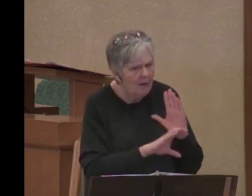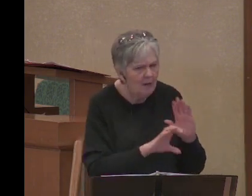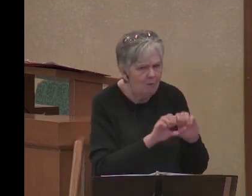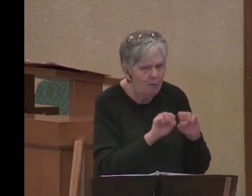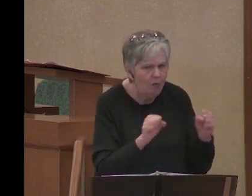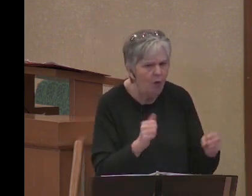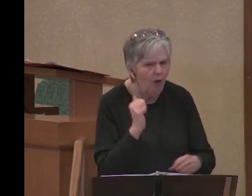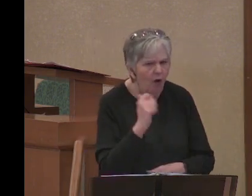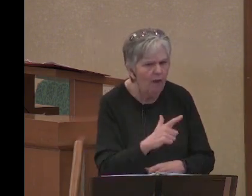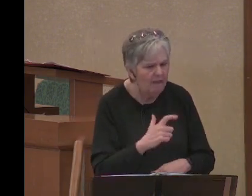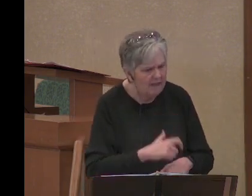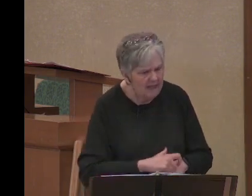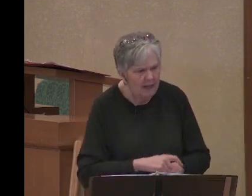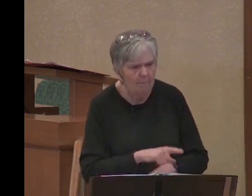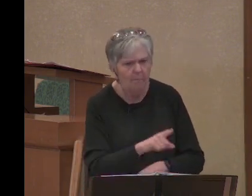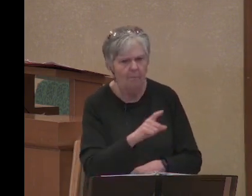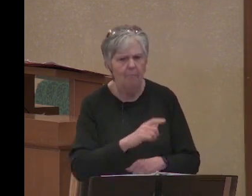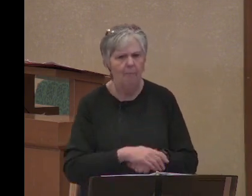all the time.